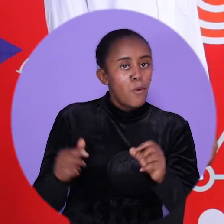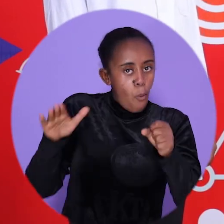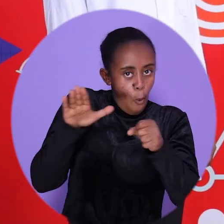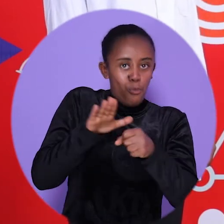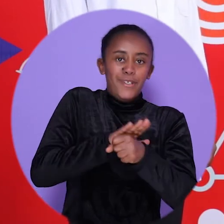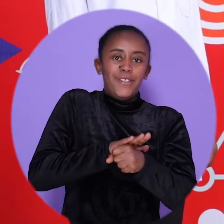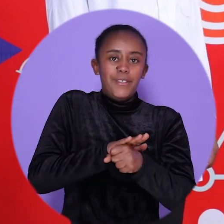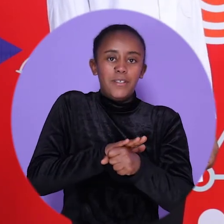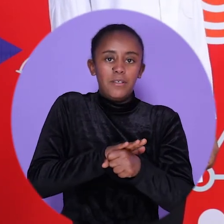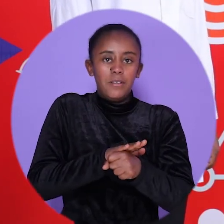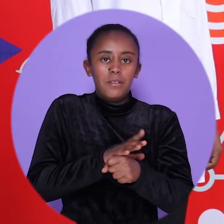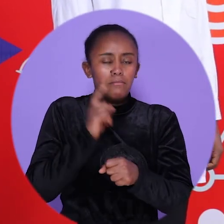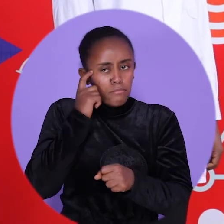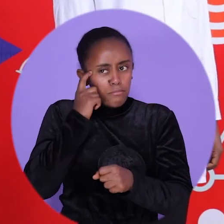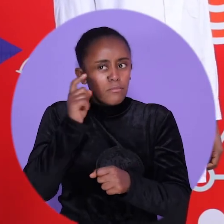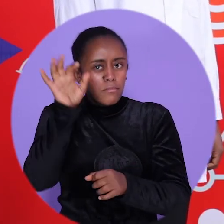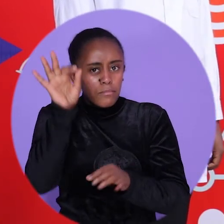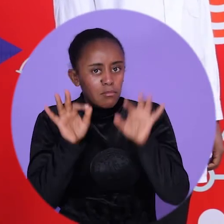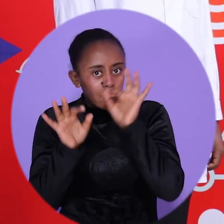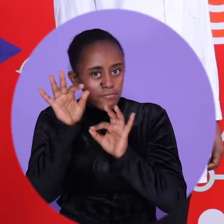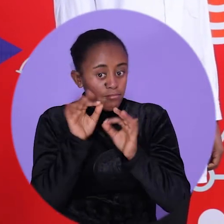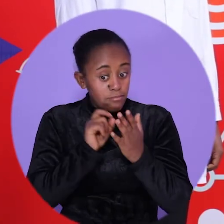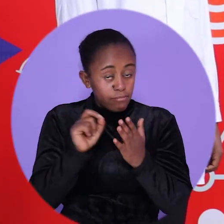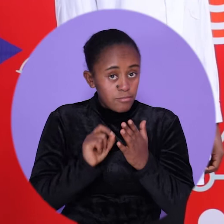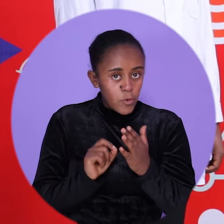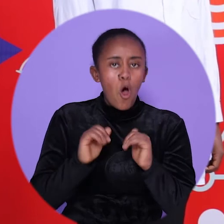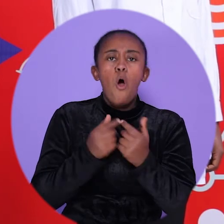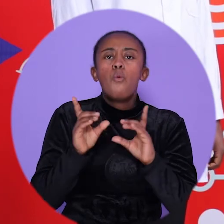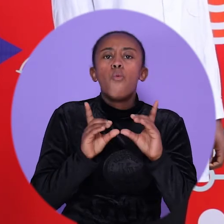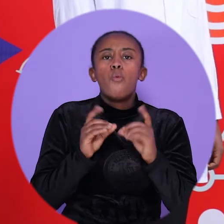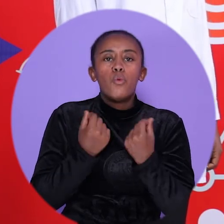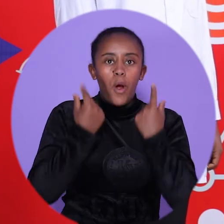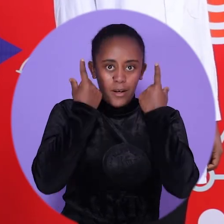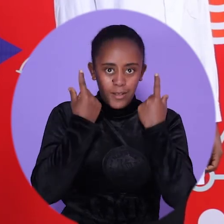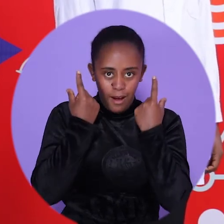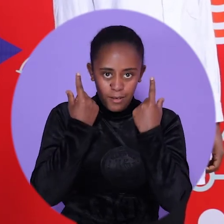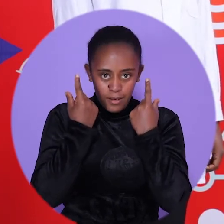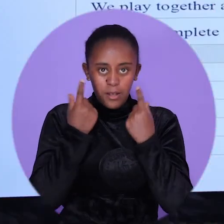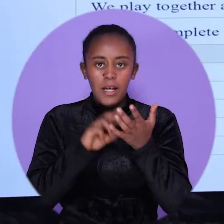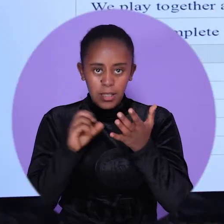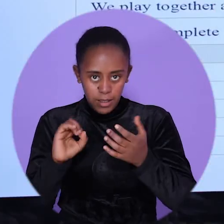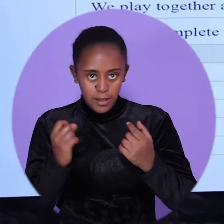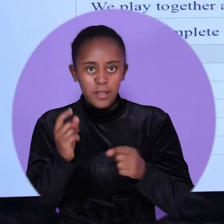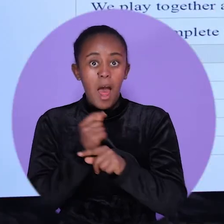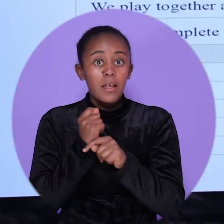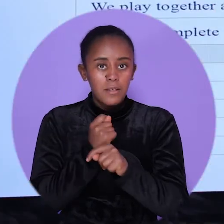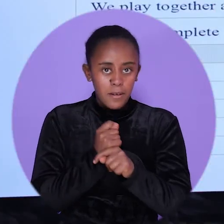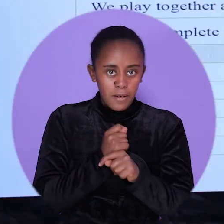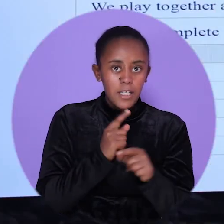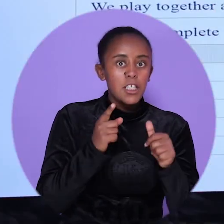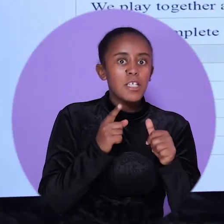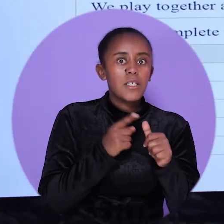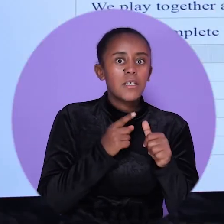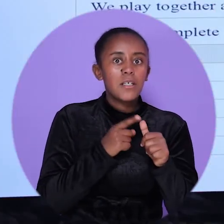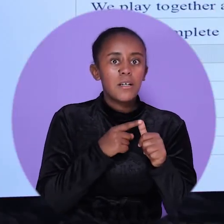complete this table. How do you understand the reading task? The first